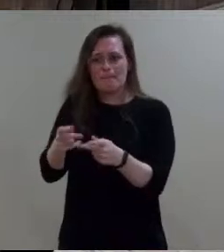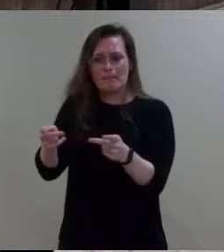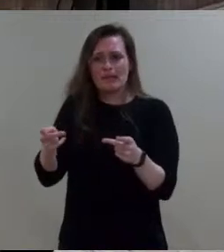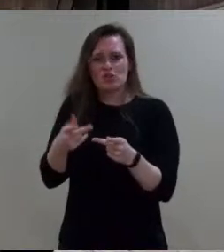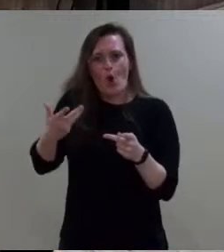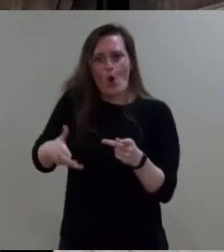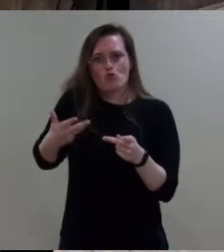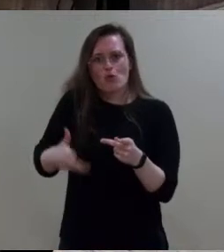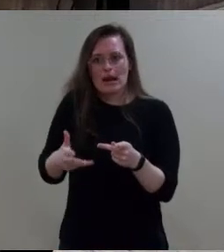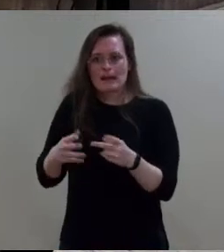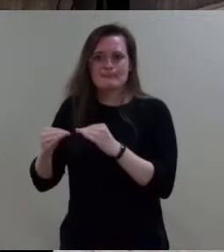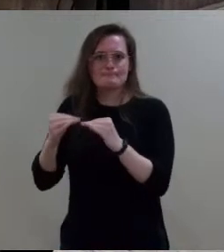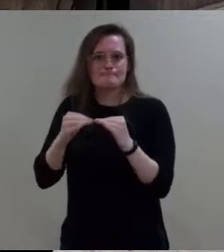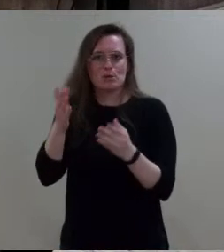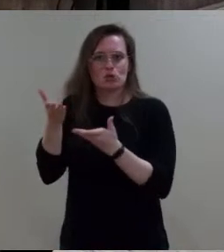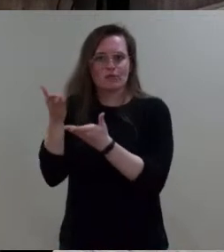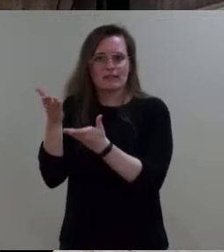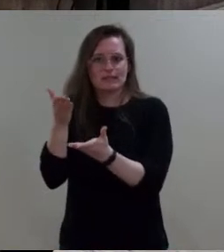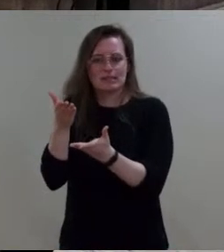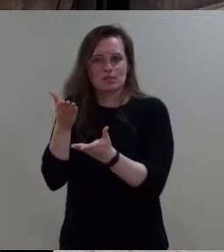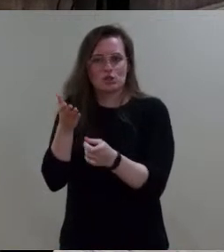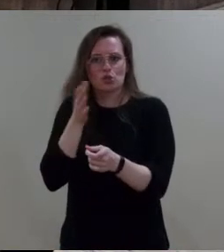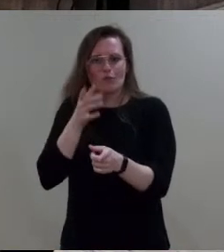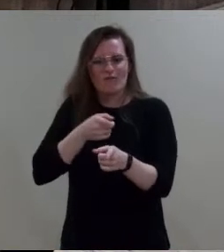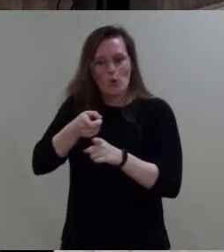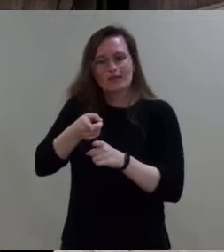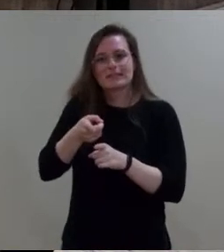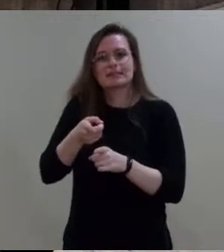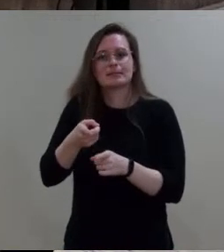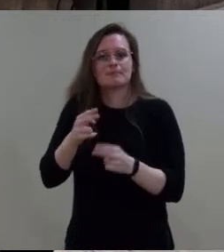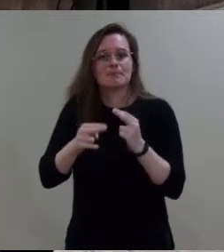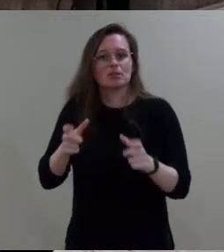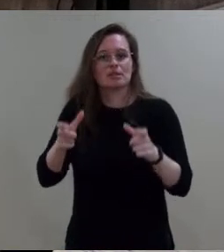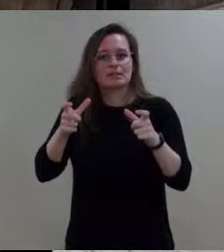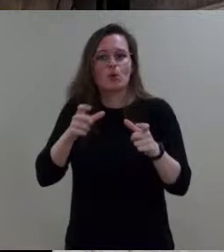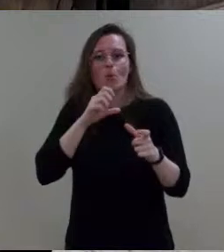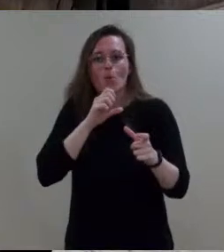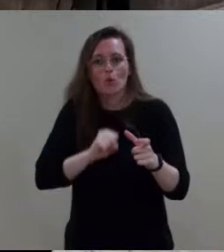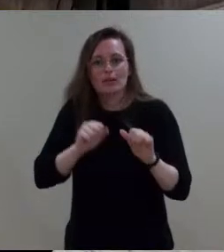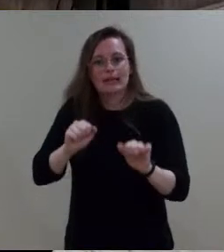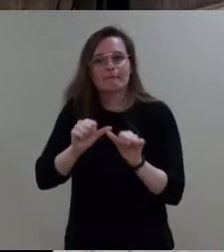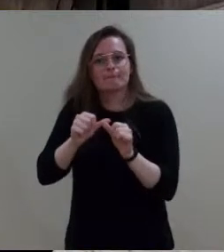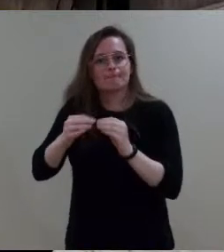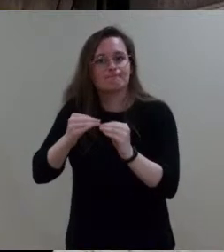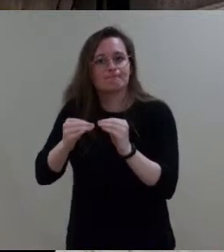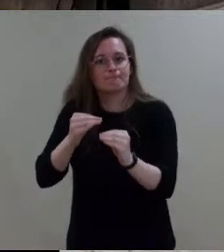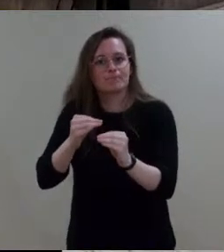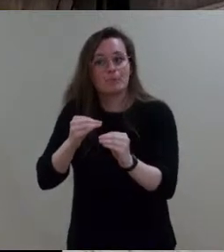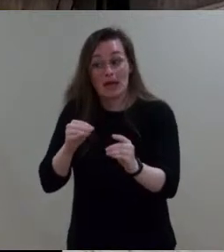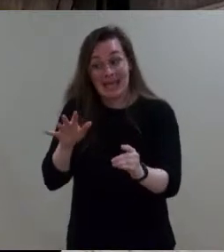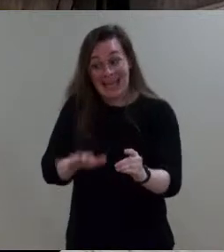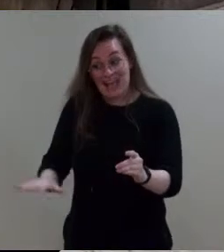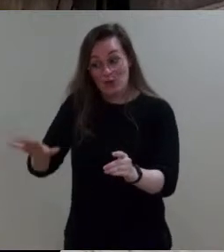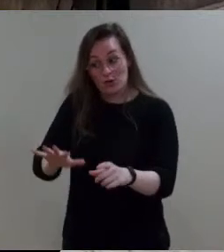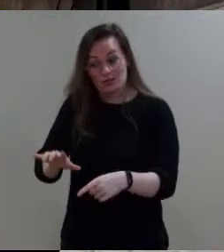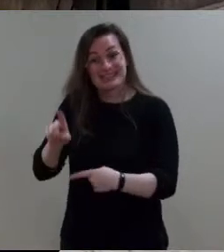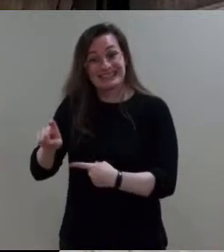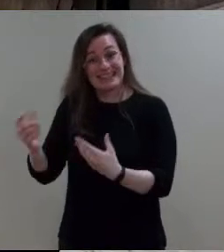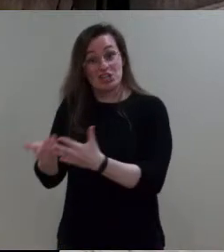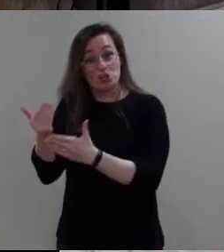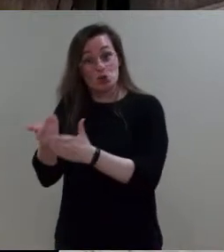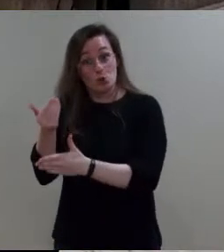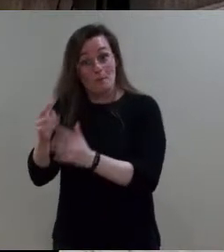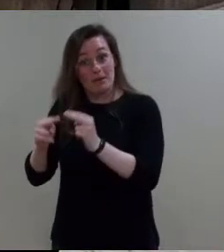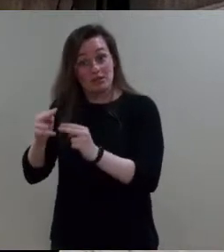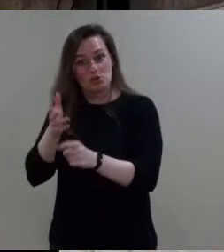be placed on aging infrastructure. We will have more housing with more connectivity in areas that require new infrastructure.